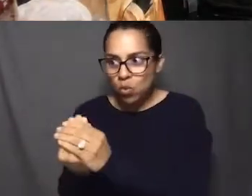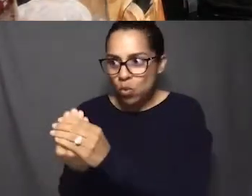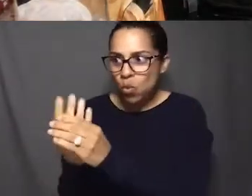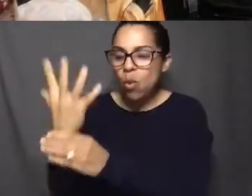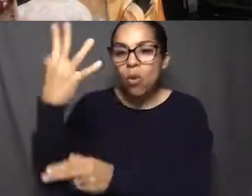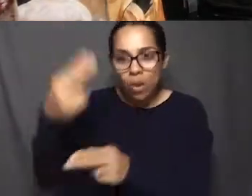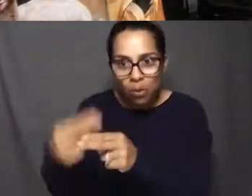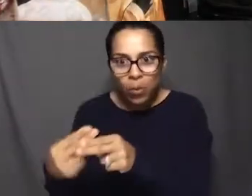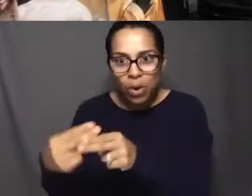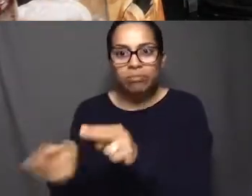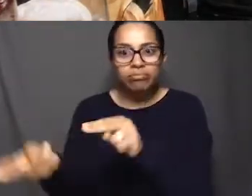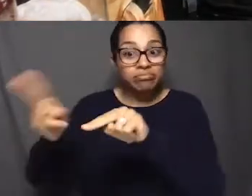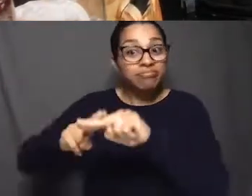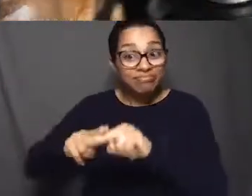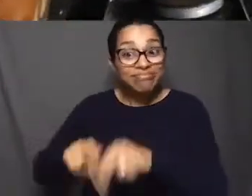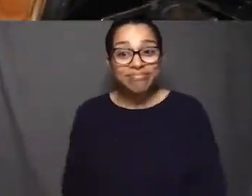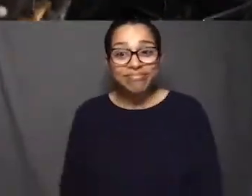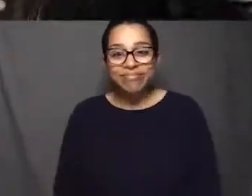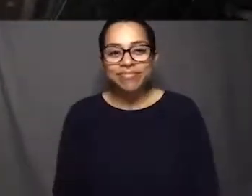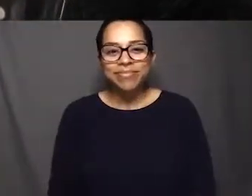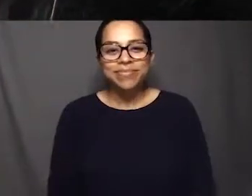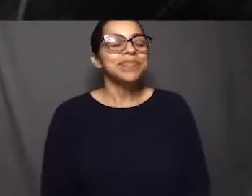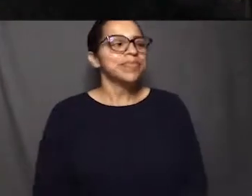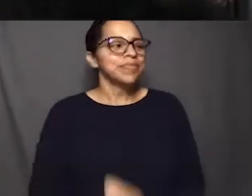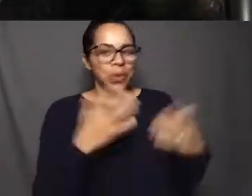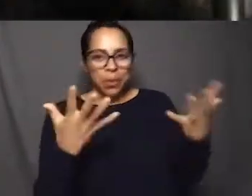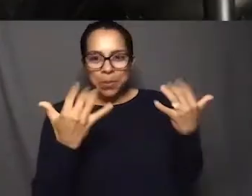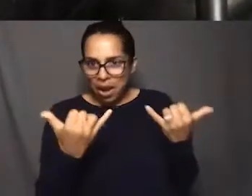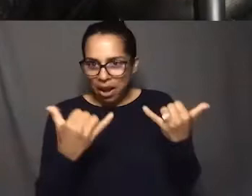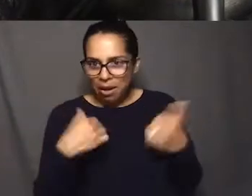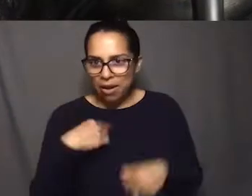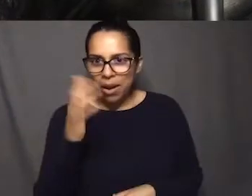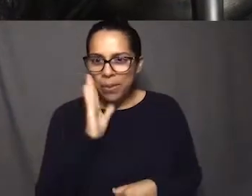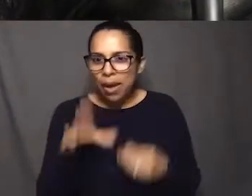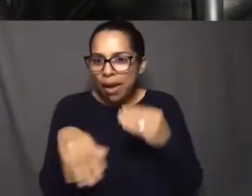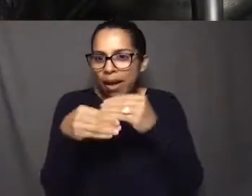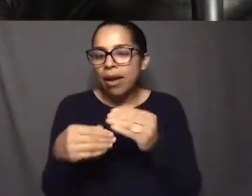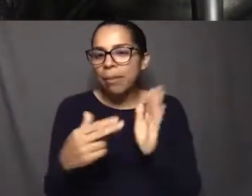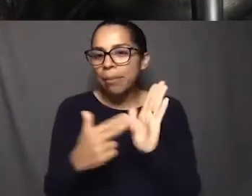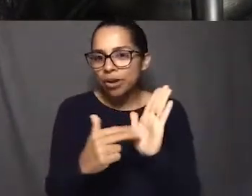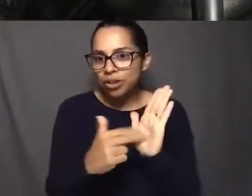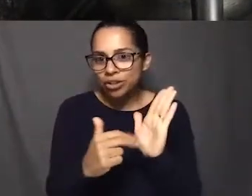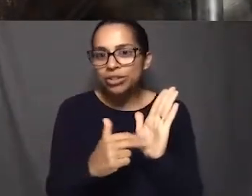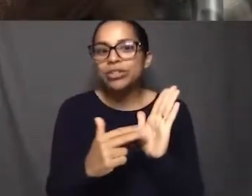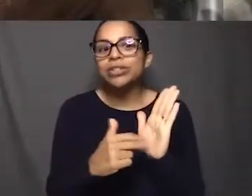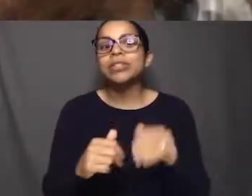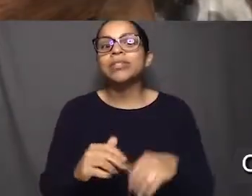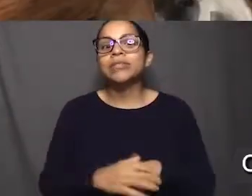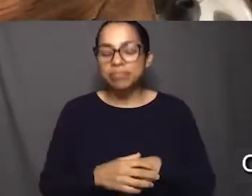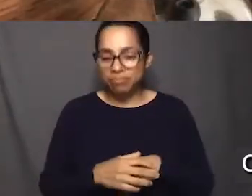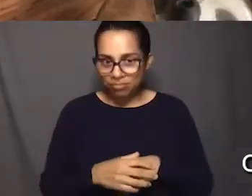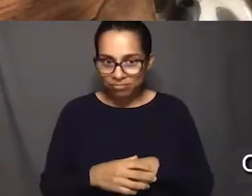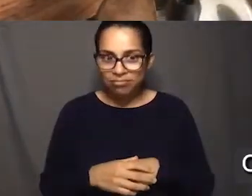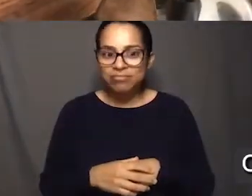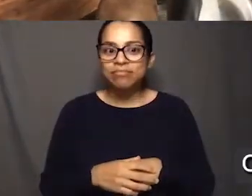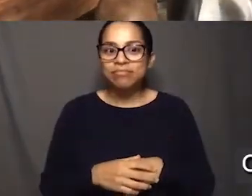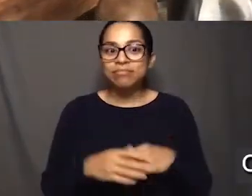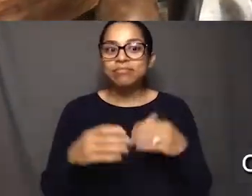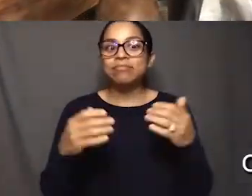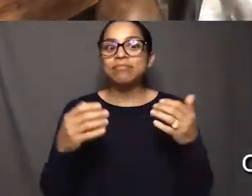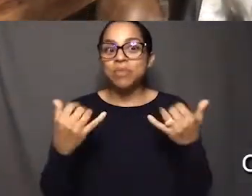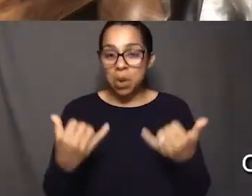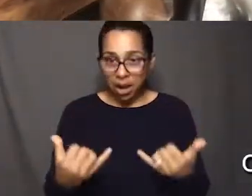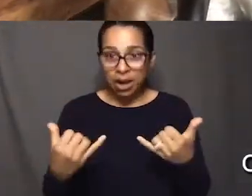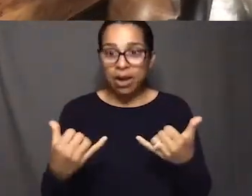gonna put some butter, and then it's gonna work all well. Okay, now we're gonna